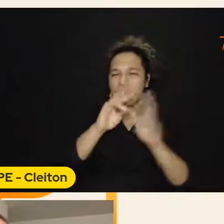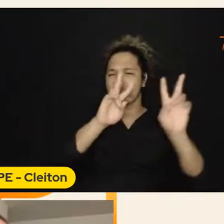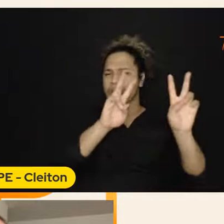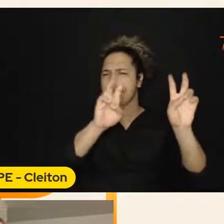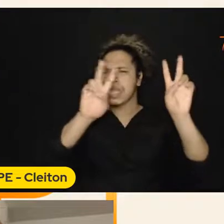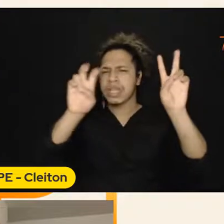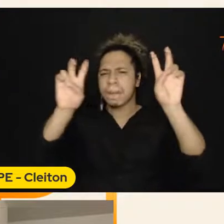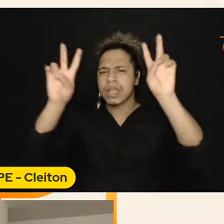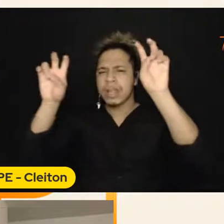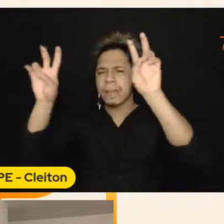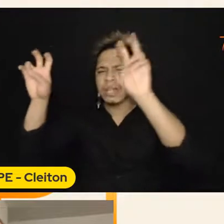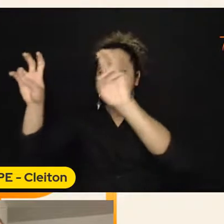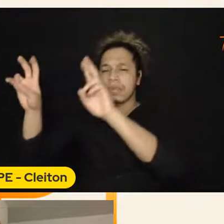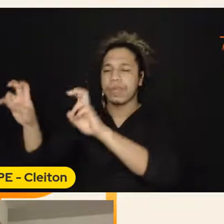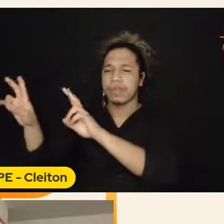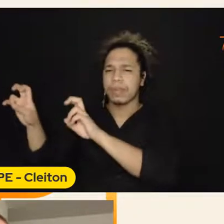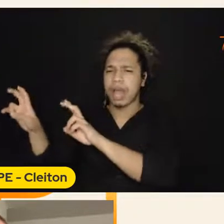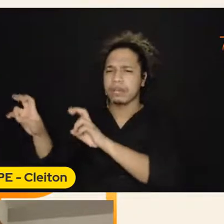or the